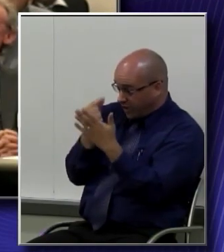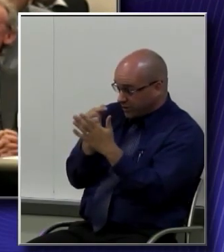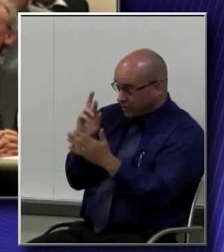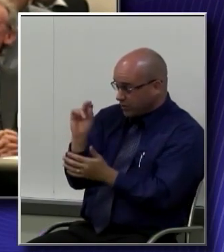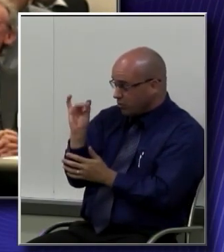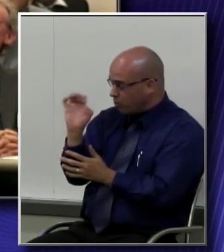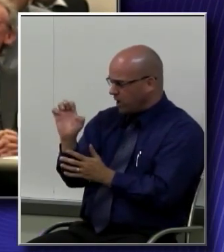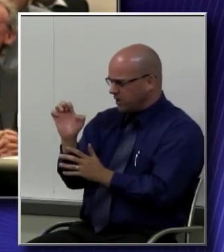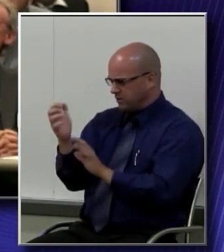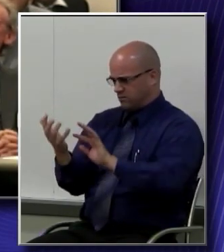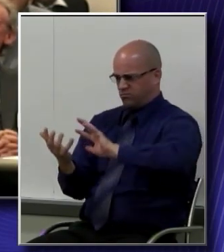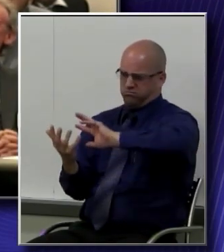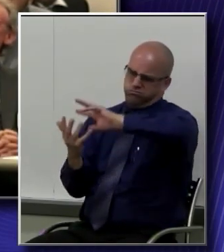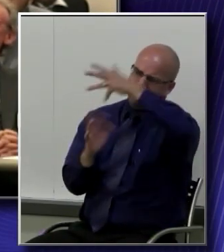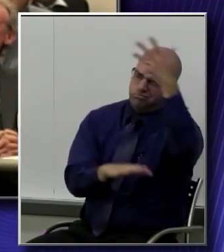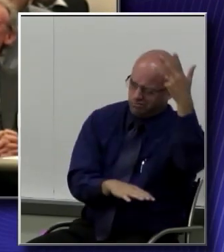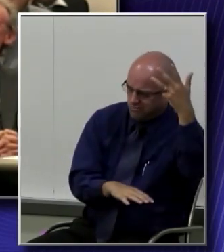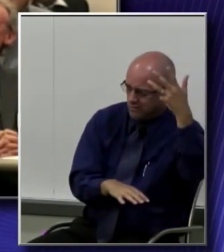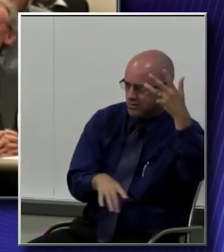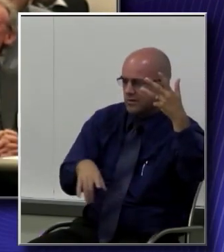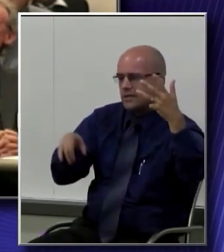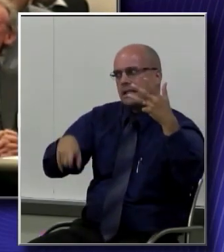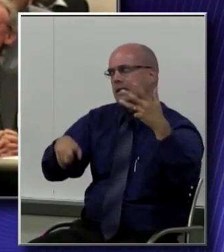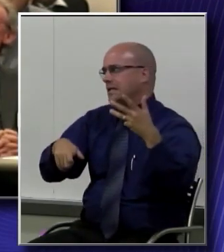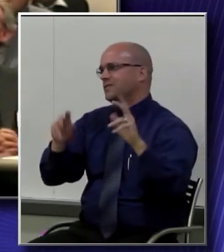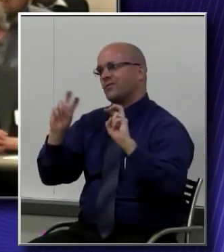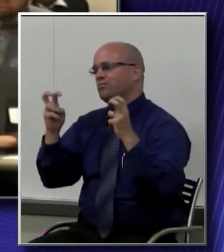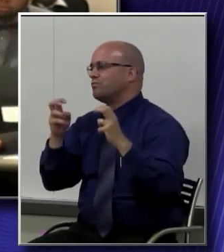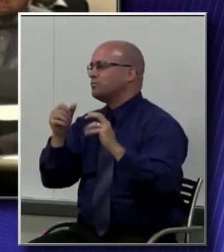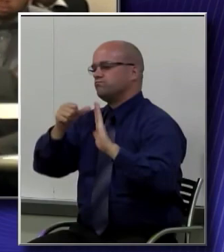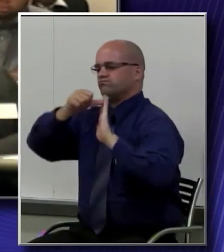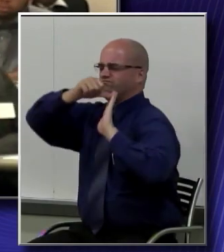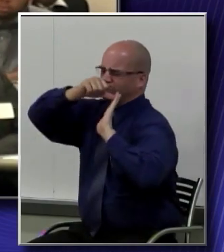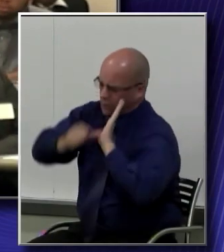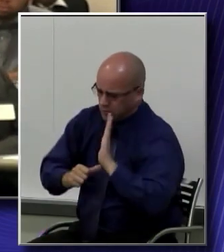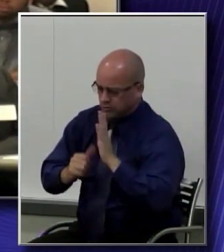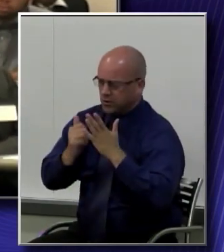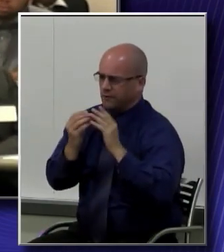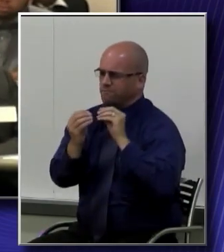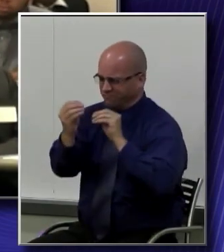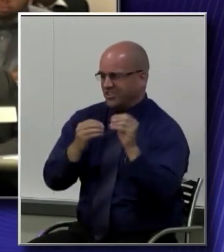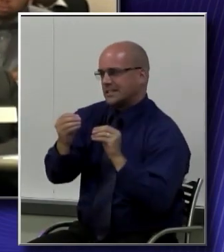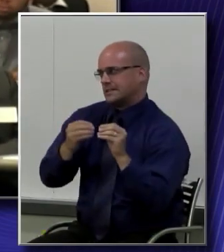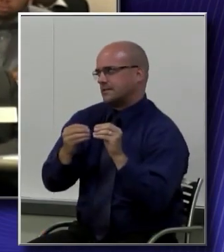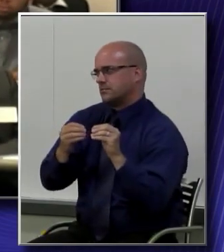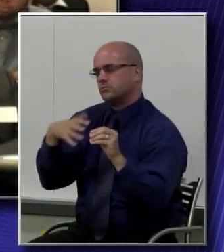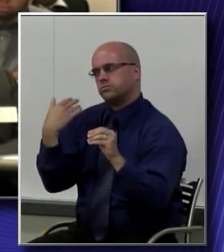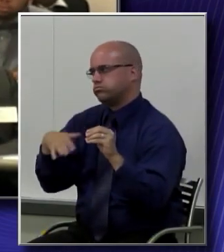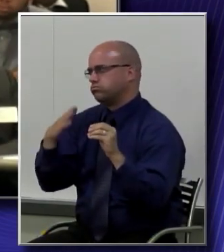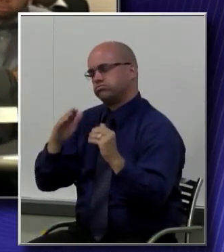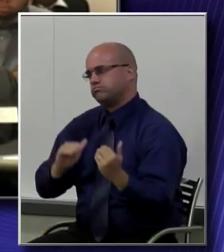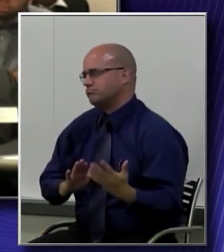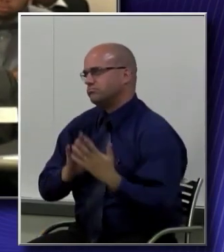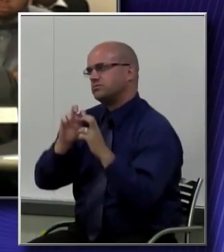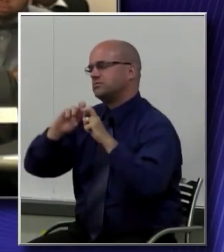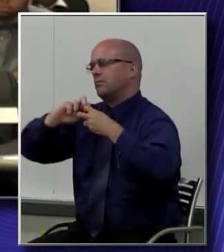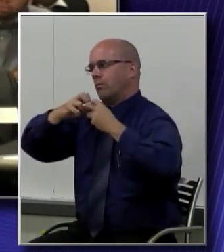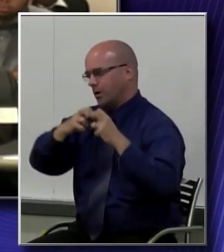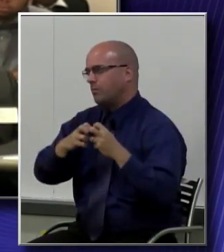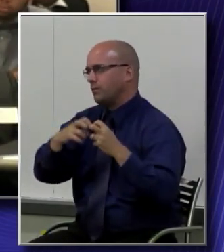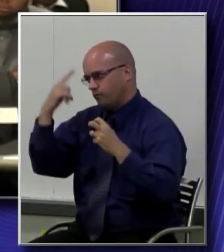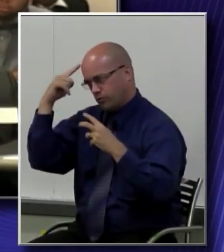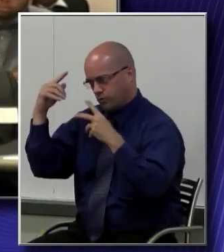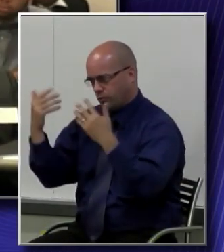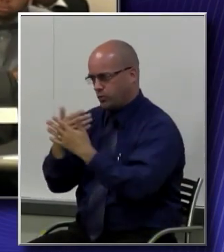surgery, a great challenge for the new president. Second to that is our health